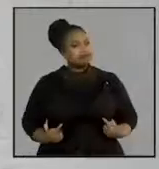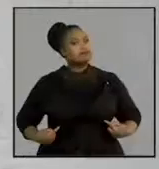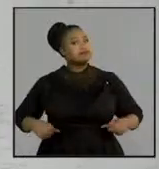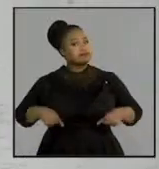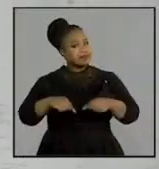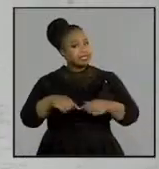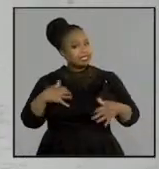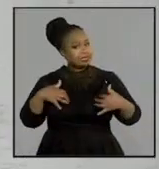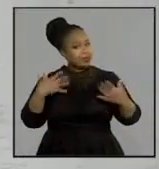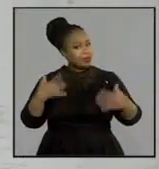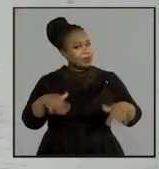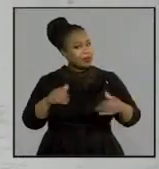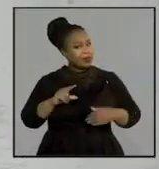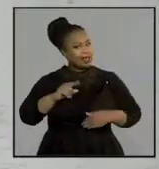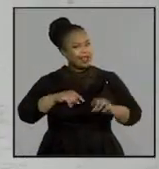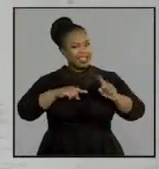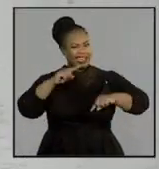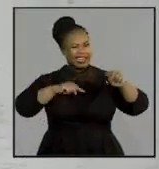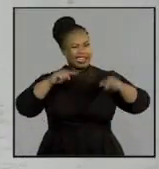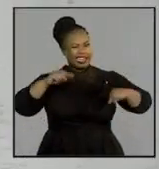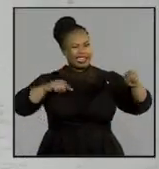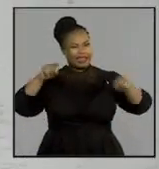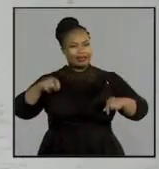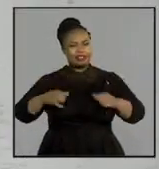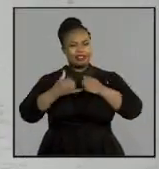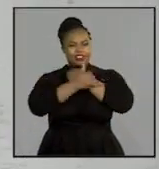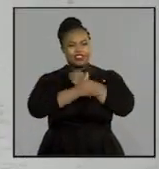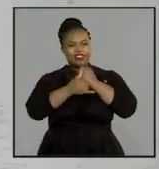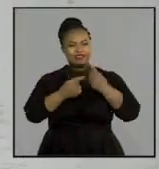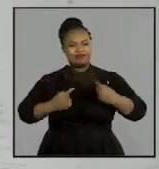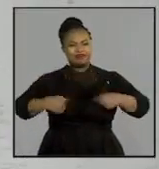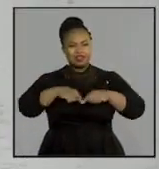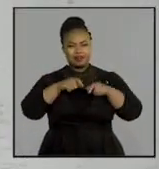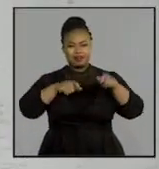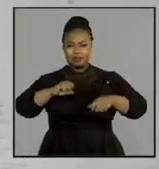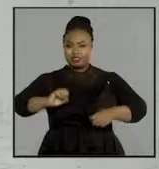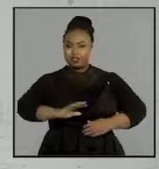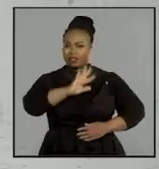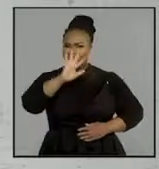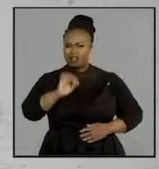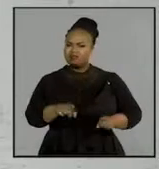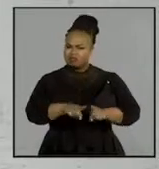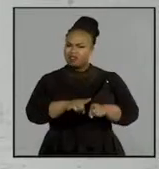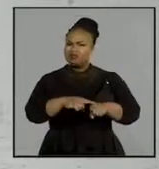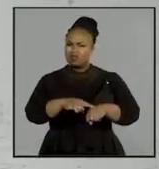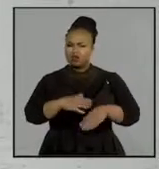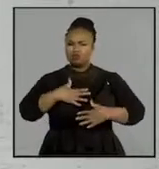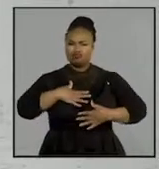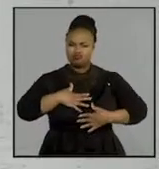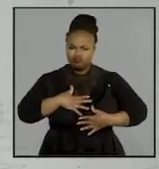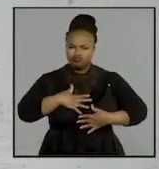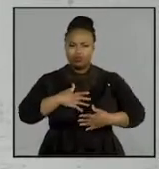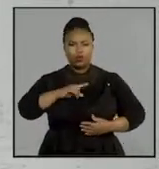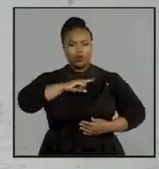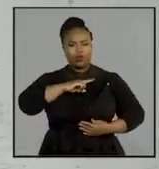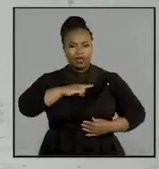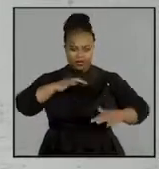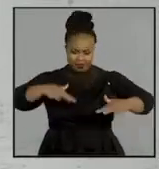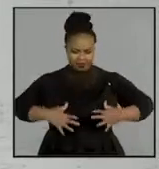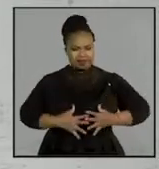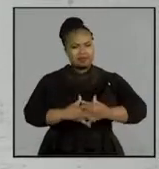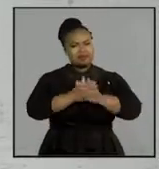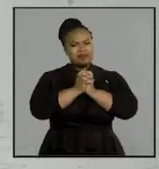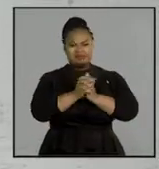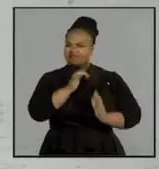We are truly a vibrant, dynamic, and colorful nation. We are also a resilient nation, known for